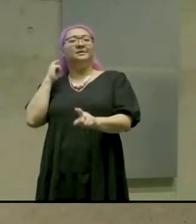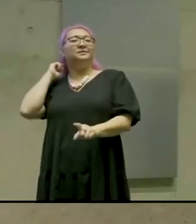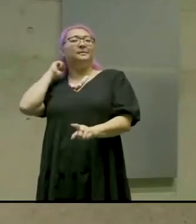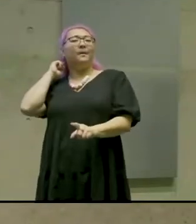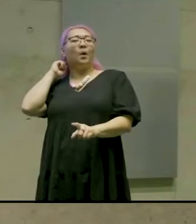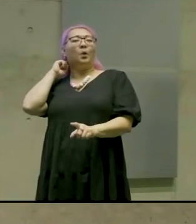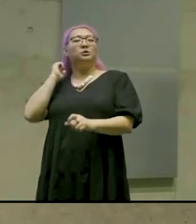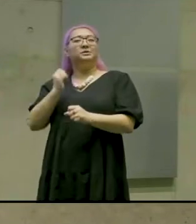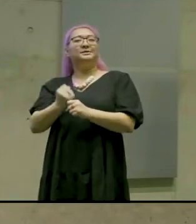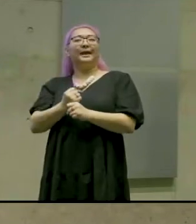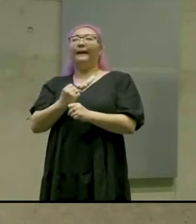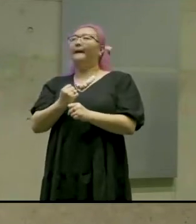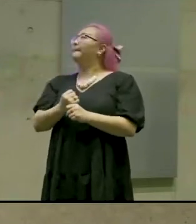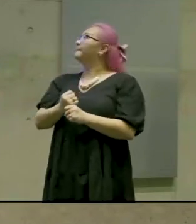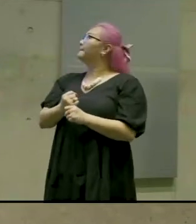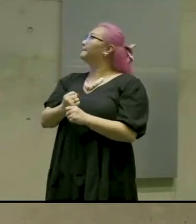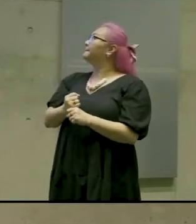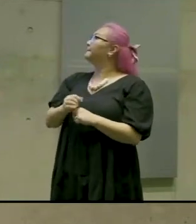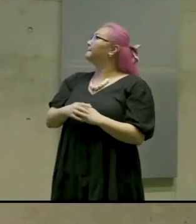more subconscious